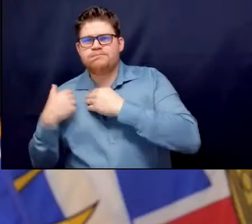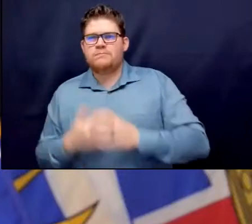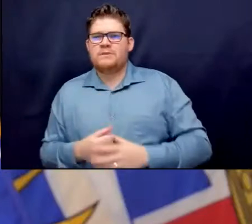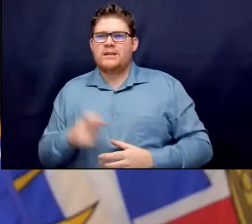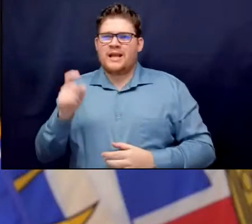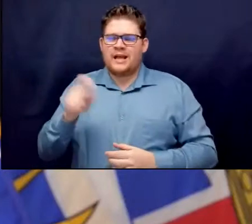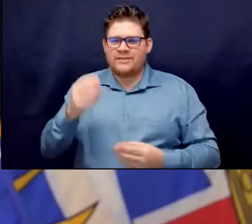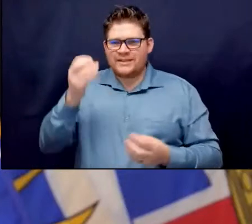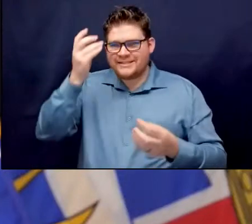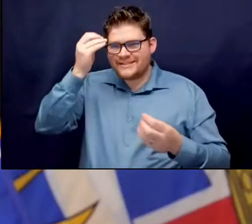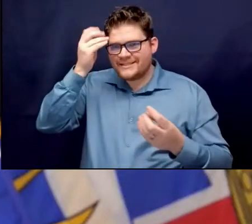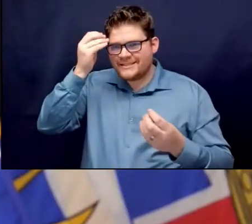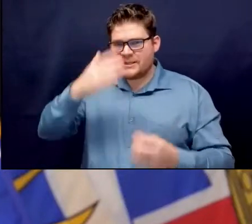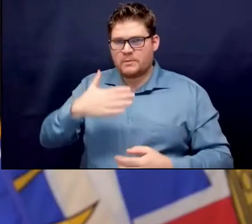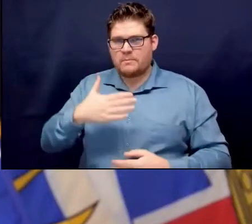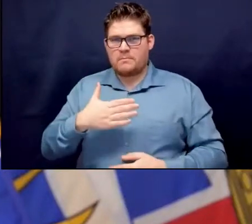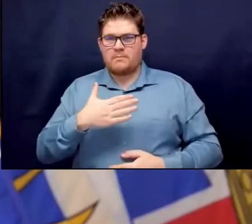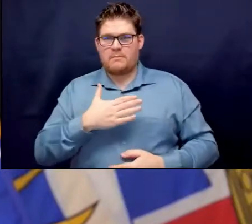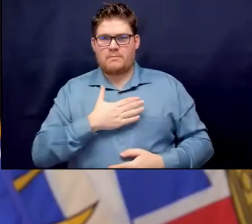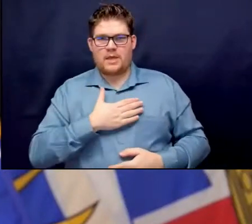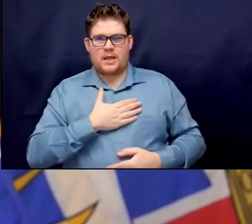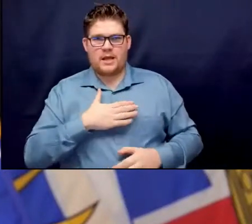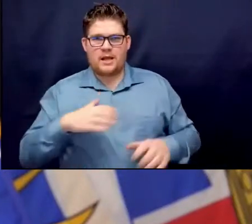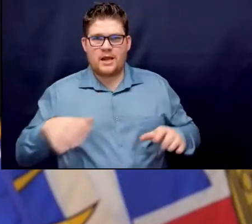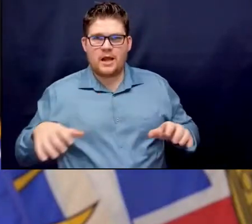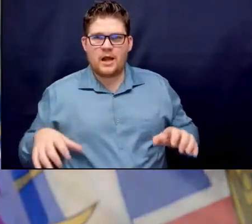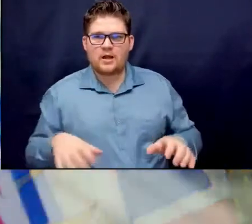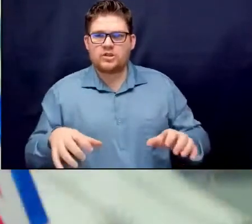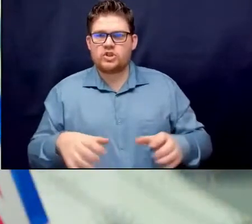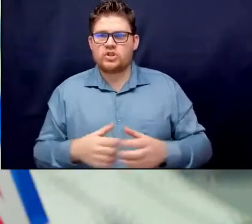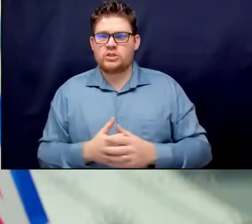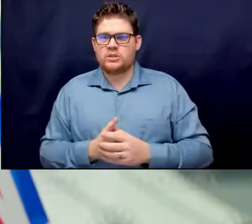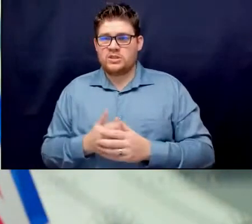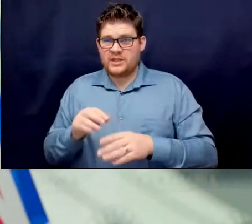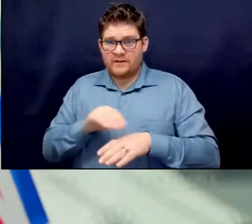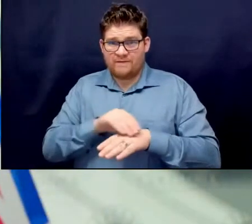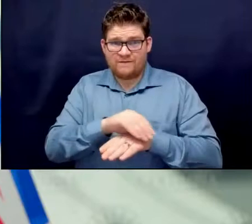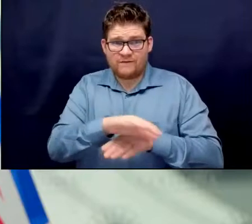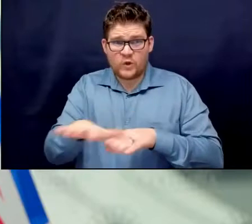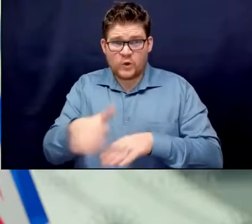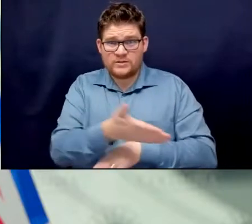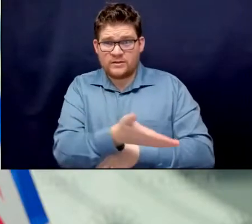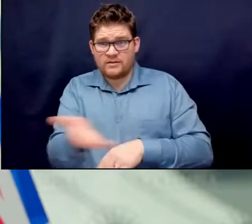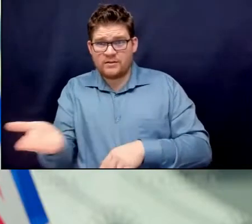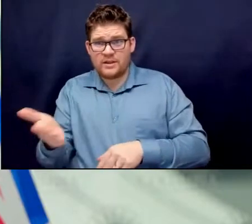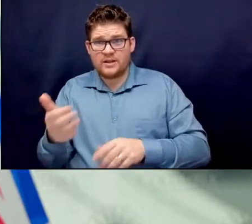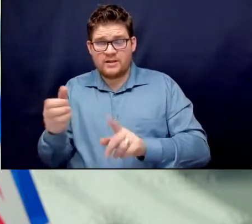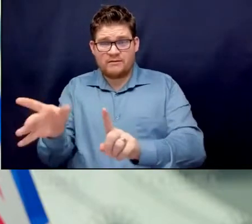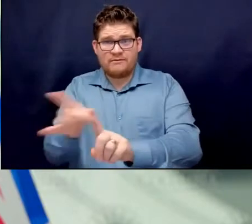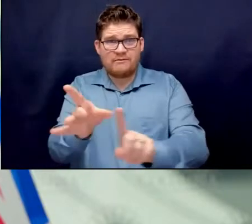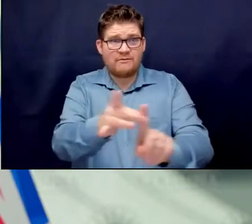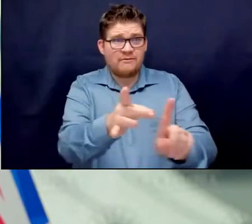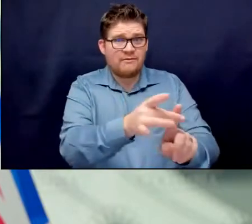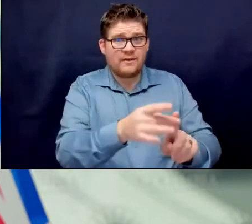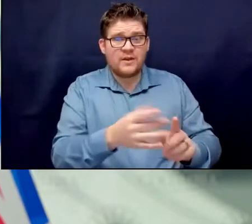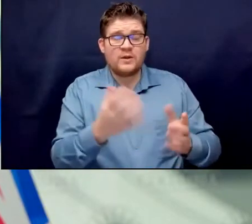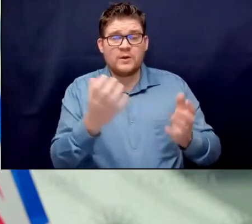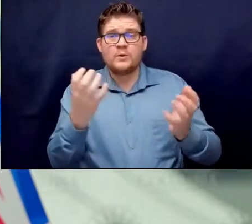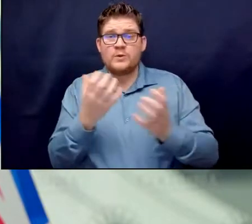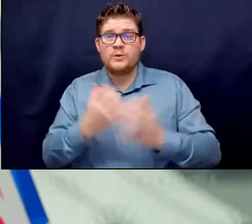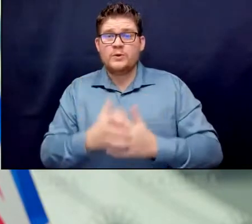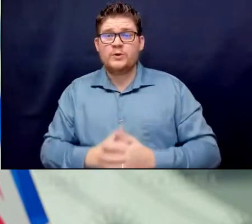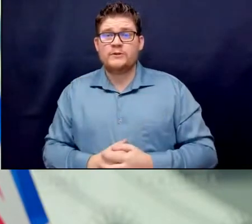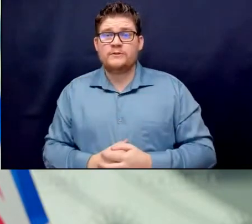restrictions. And so when those decisions, and I think the balance in British Columbia between restrictions and what people can do has been